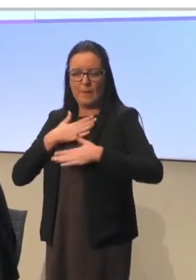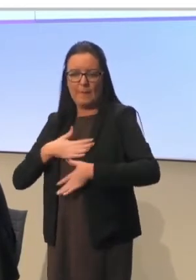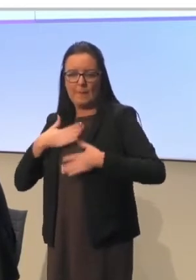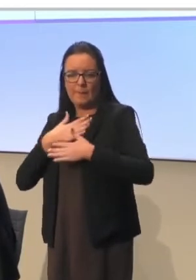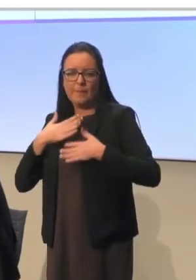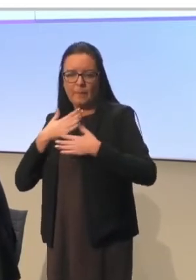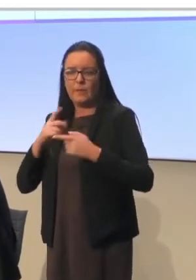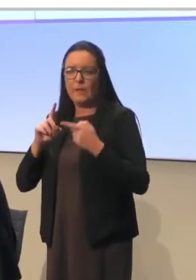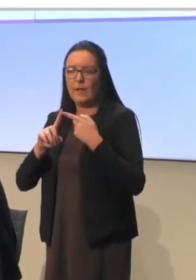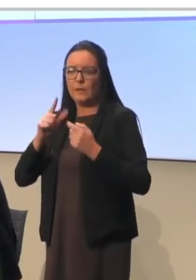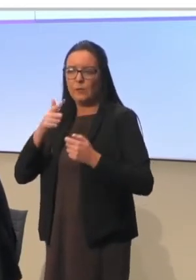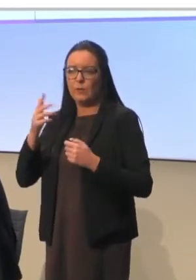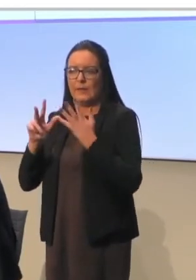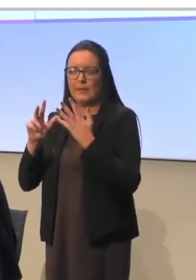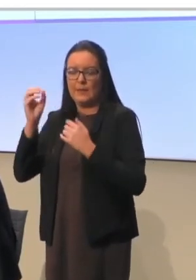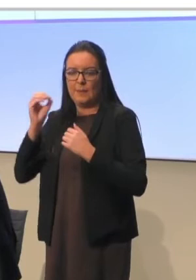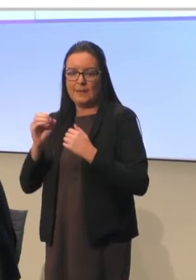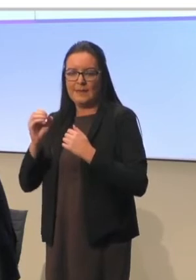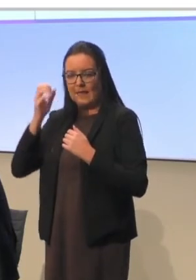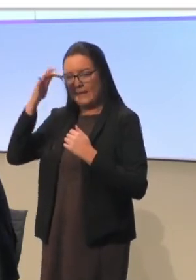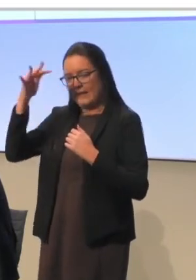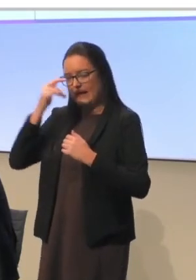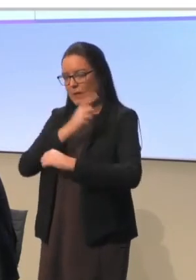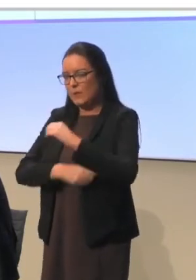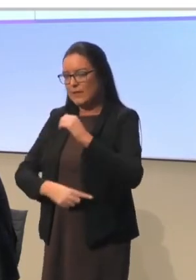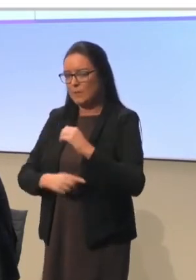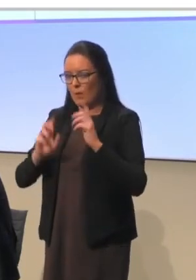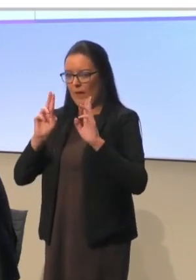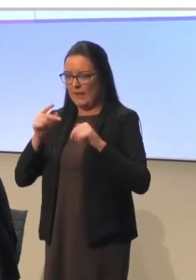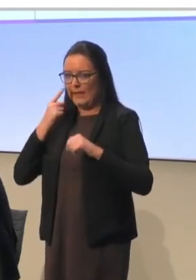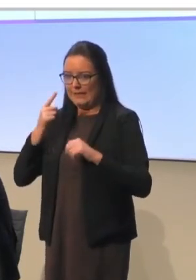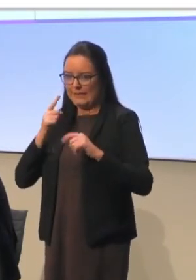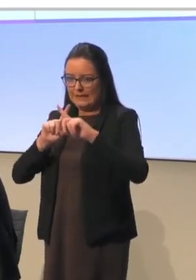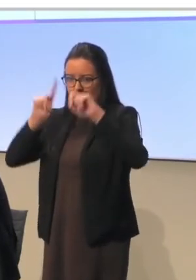and 28% with intellectual disabilities. So we see really strong gaps here.